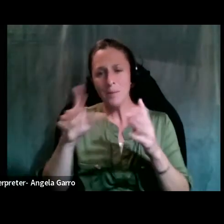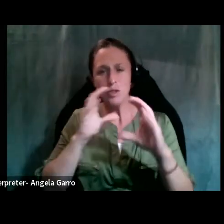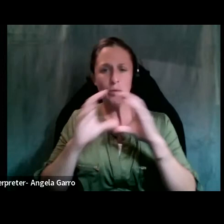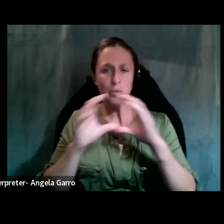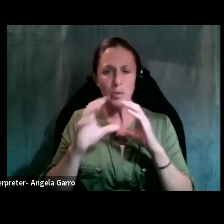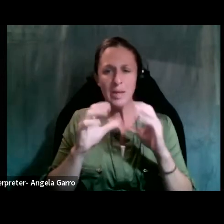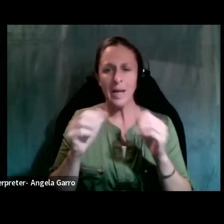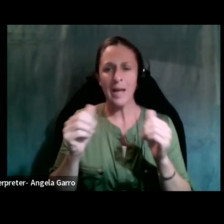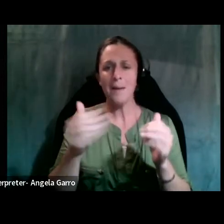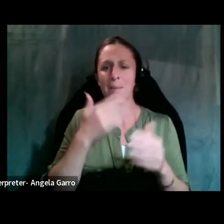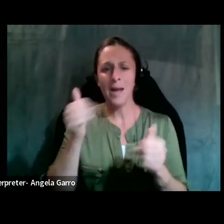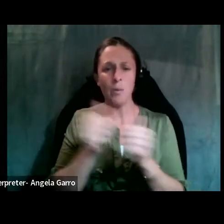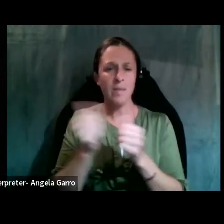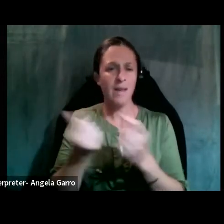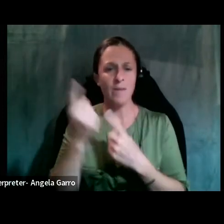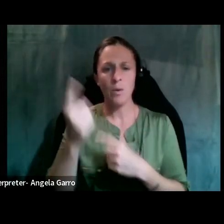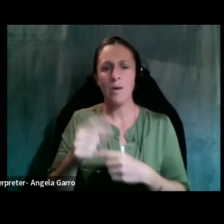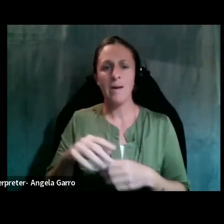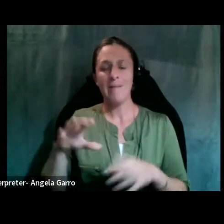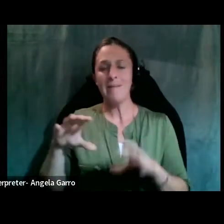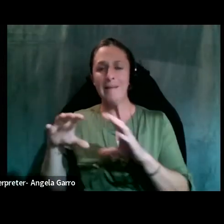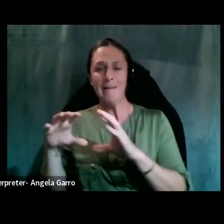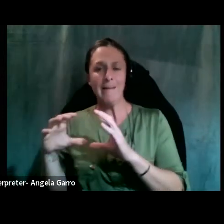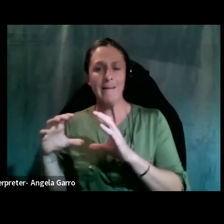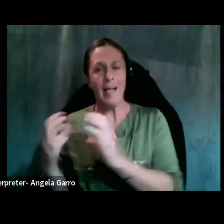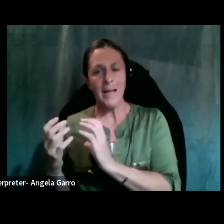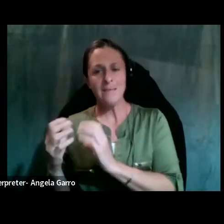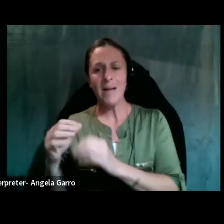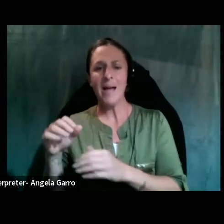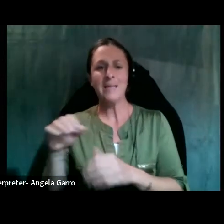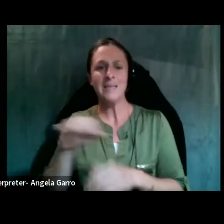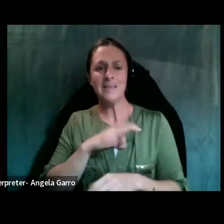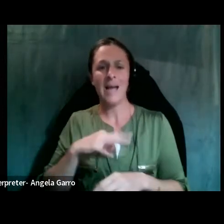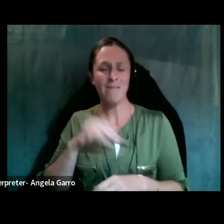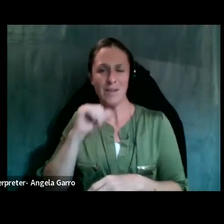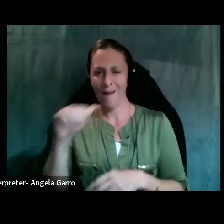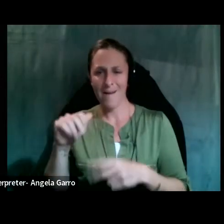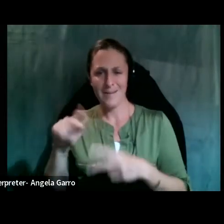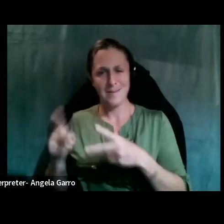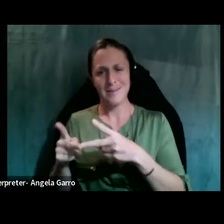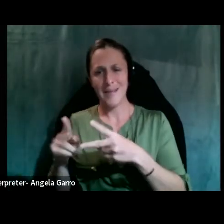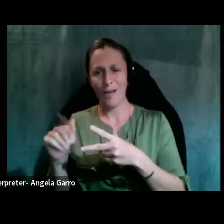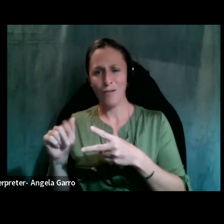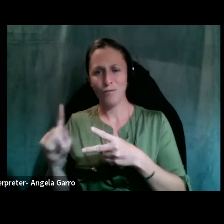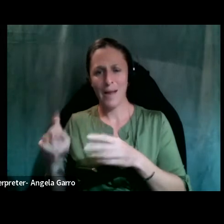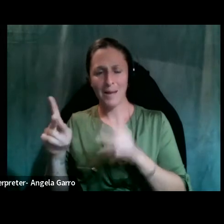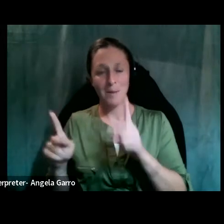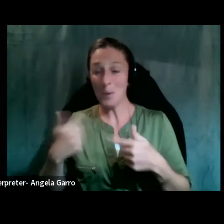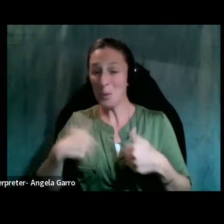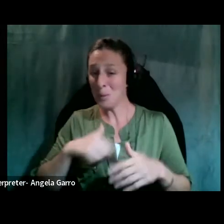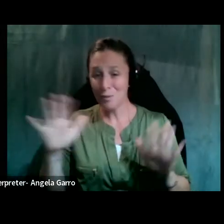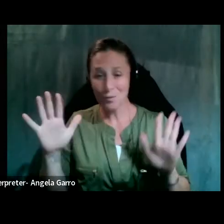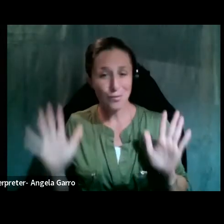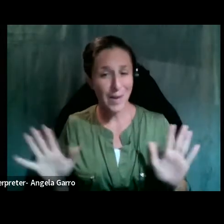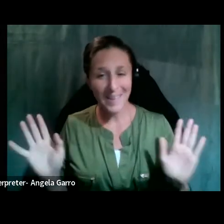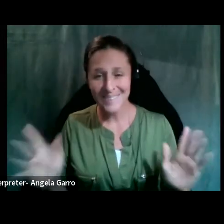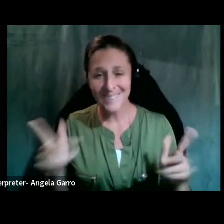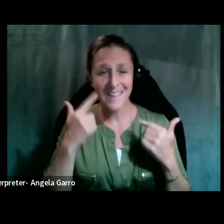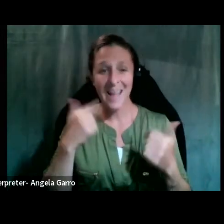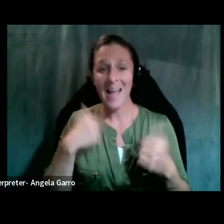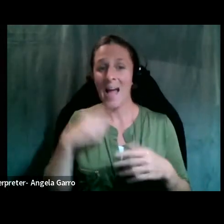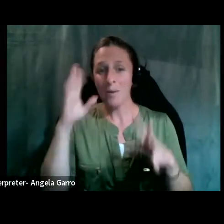classified staff are not second, rate folks. We're great. And I'll tell you that every